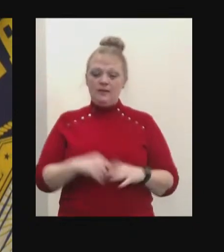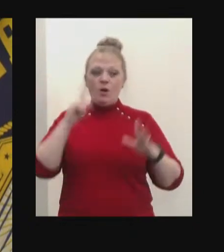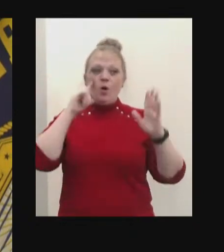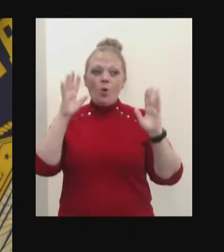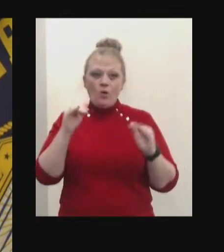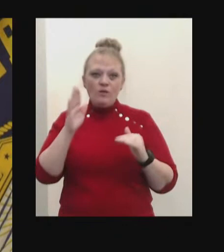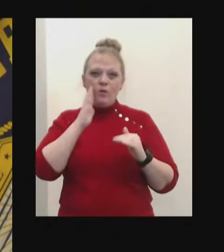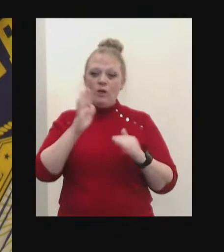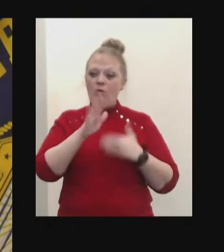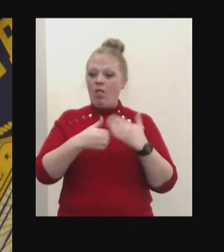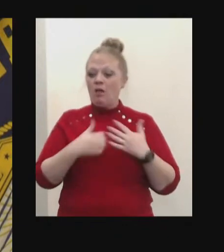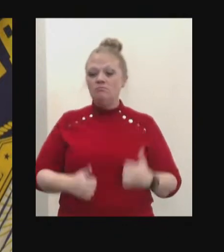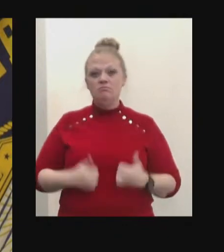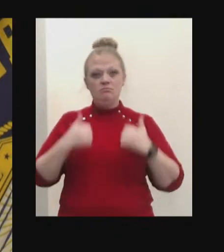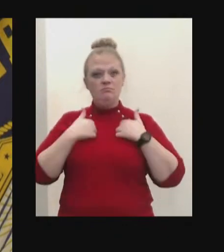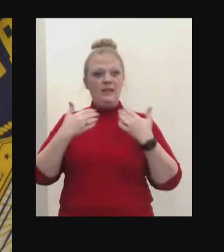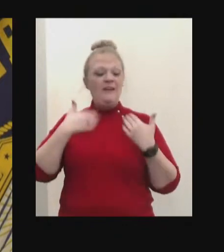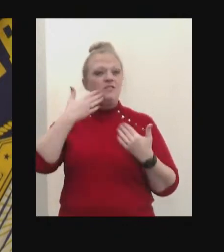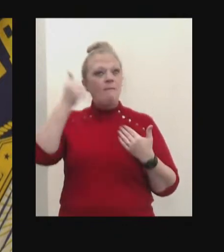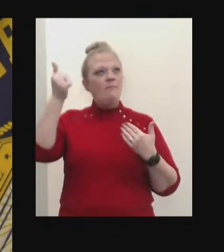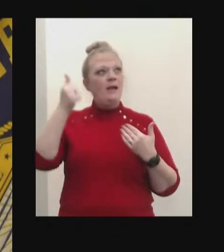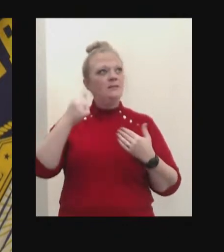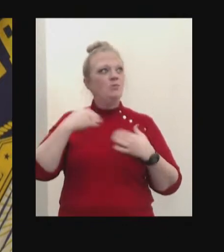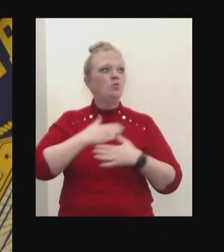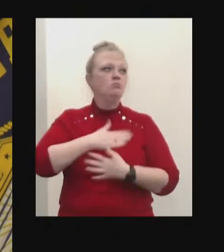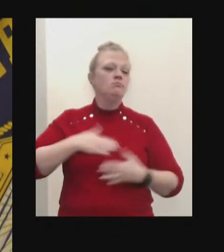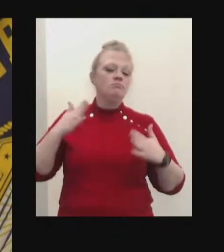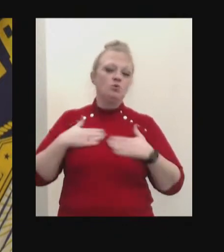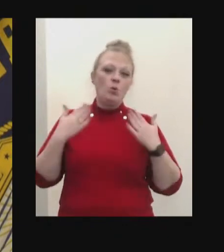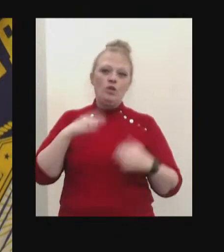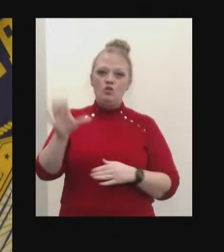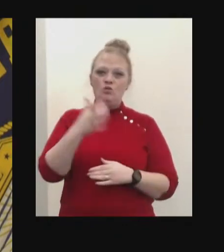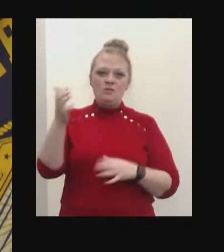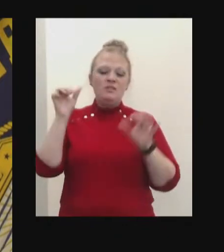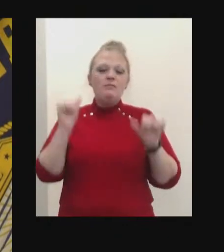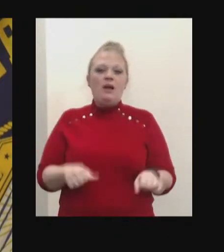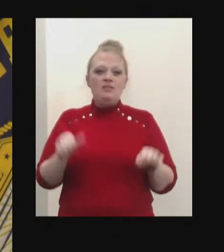through this and have the best, most joyous Christmas that we can possibly have.